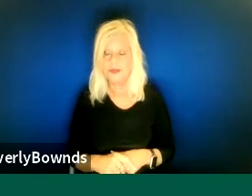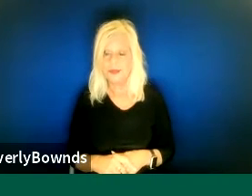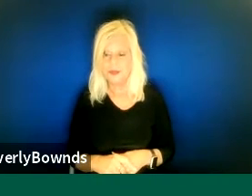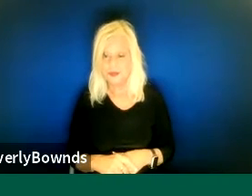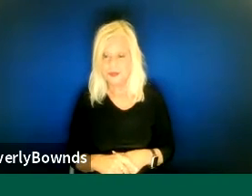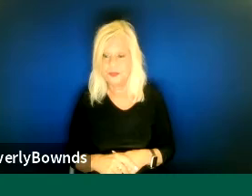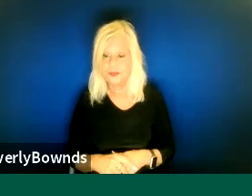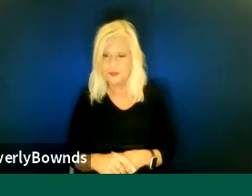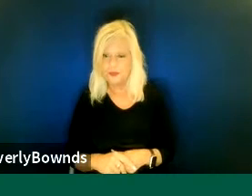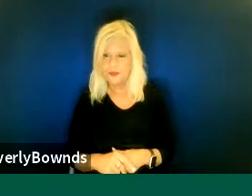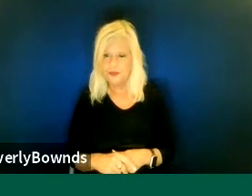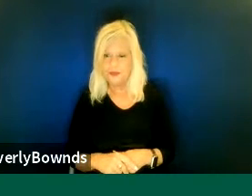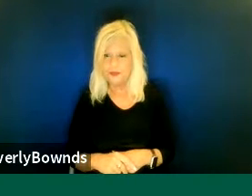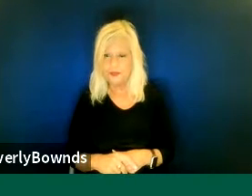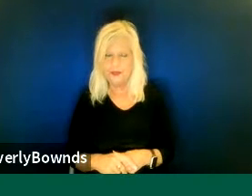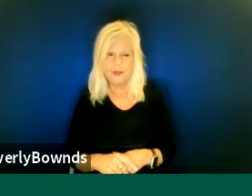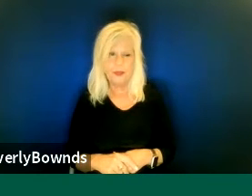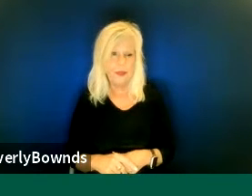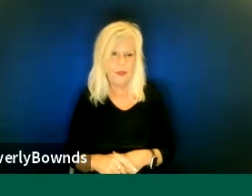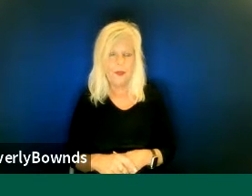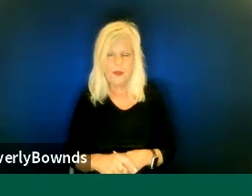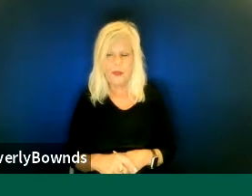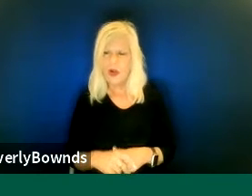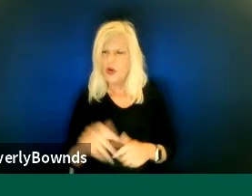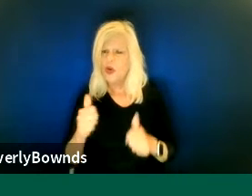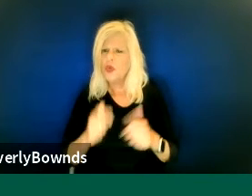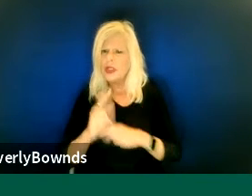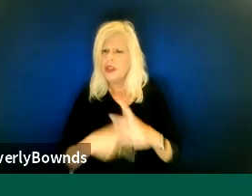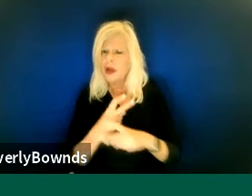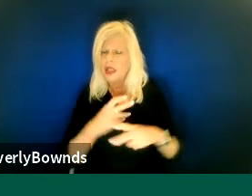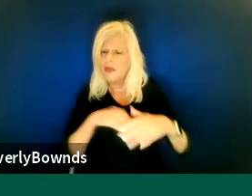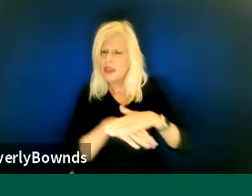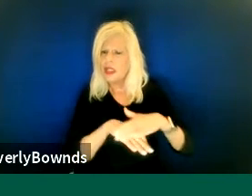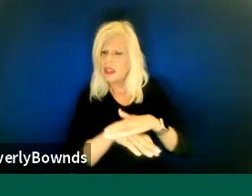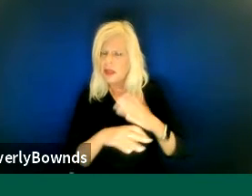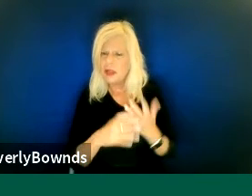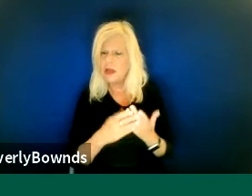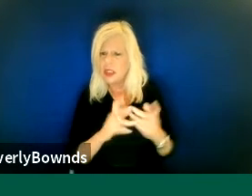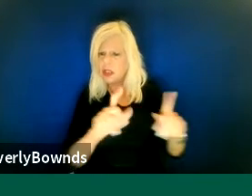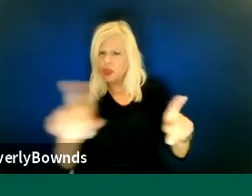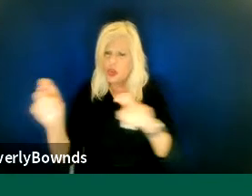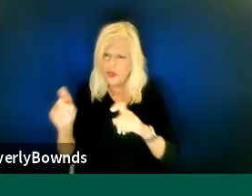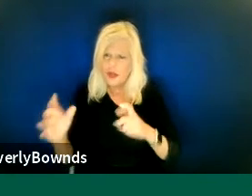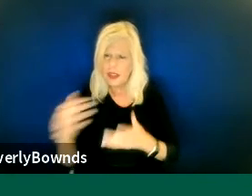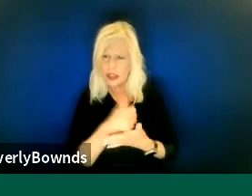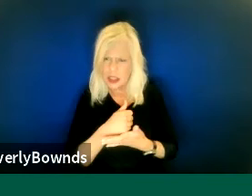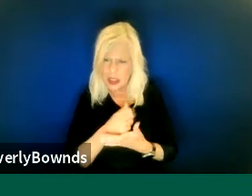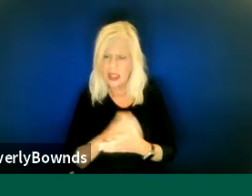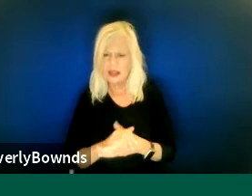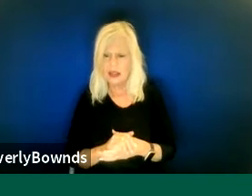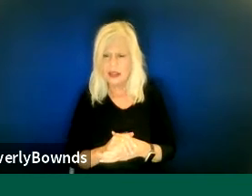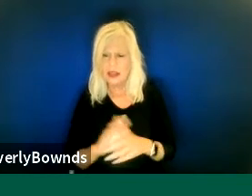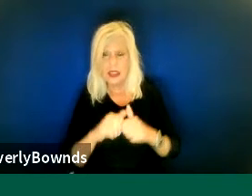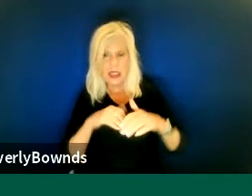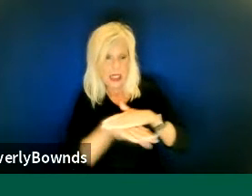Just to give a gist of like what type of accessibility surveys like we did, just to get into the building, like